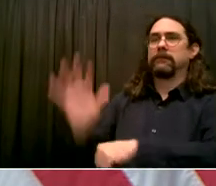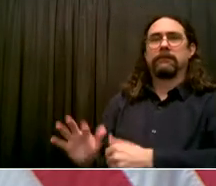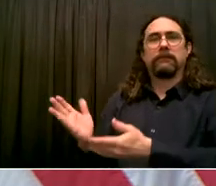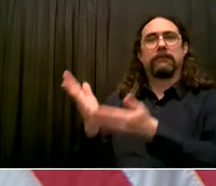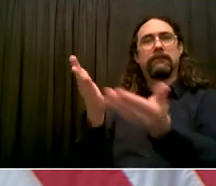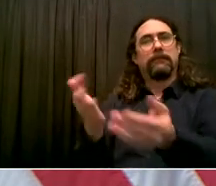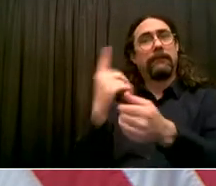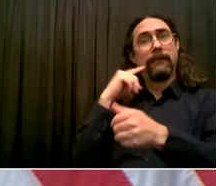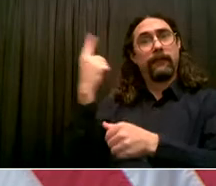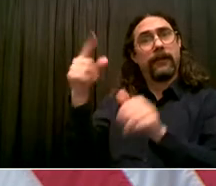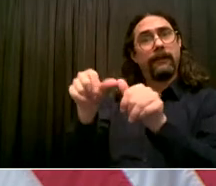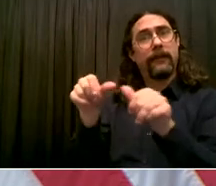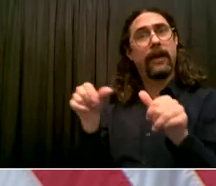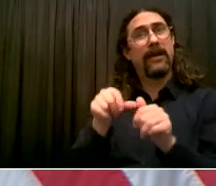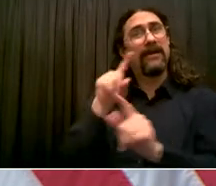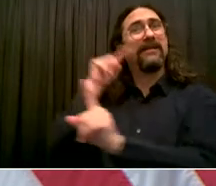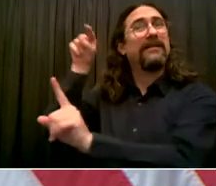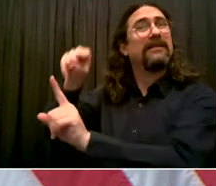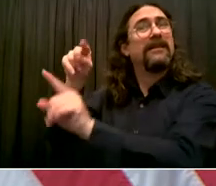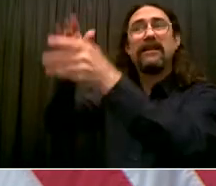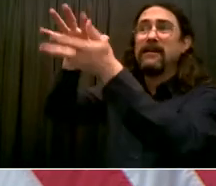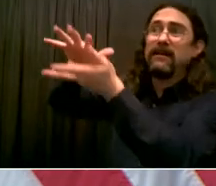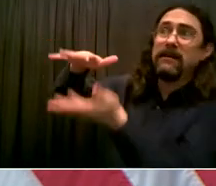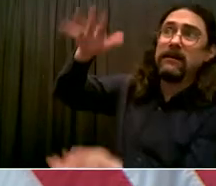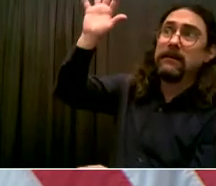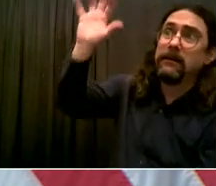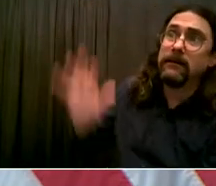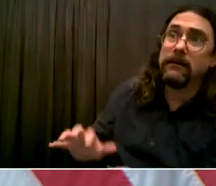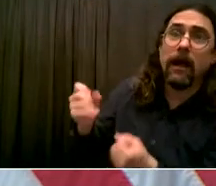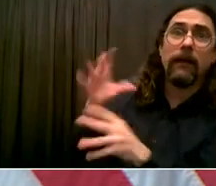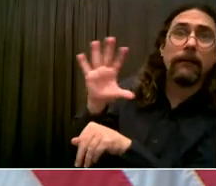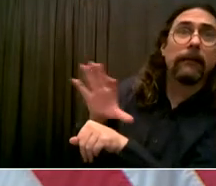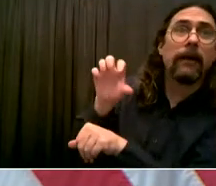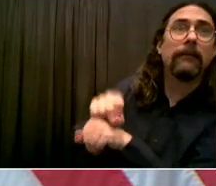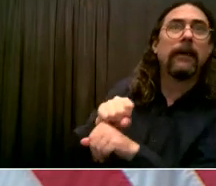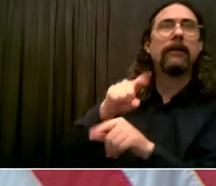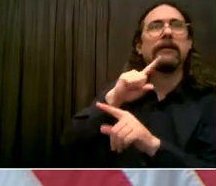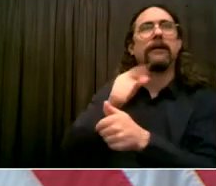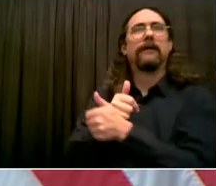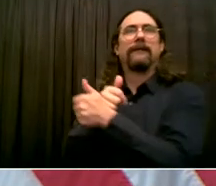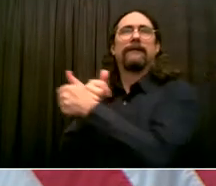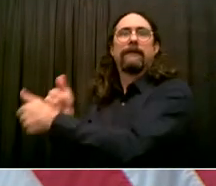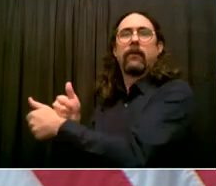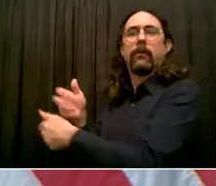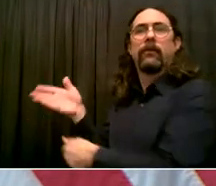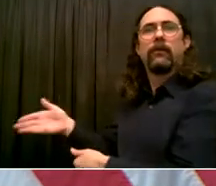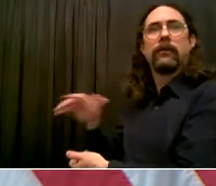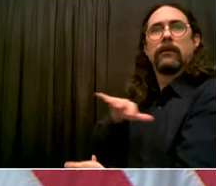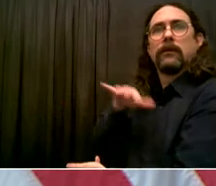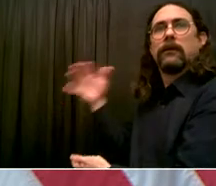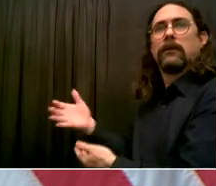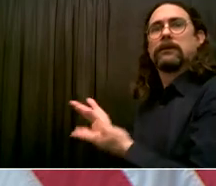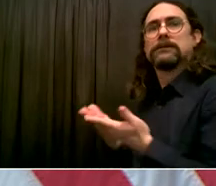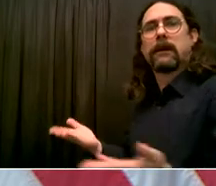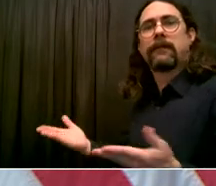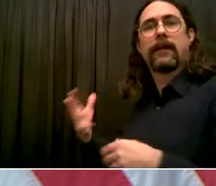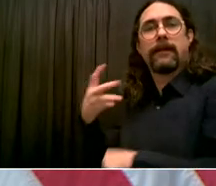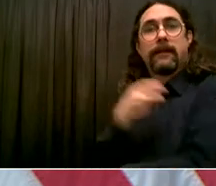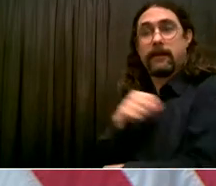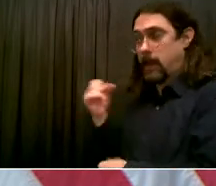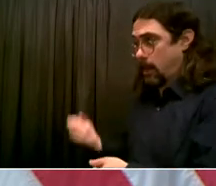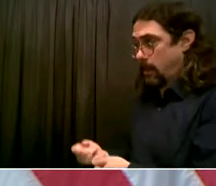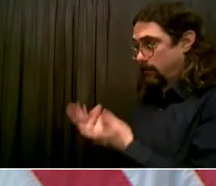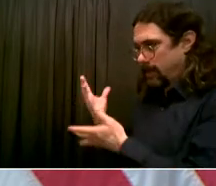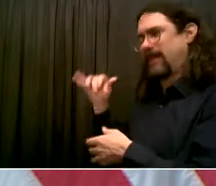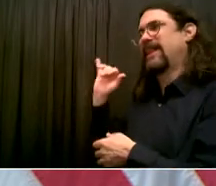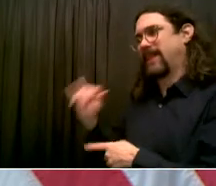April is the month where we do expect a significant uptick in the supply allocated to us from the federal government. Over the